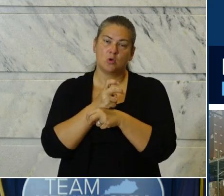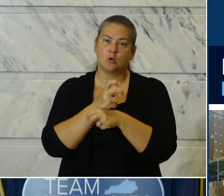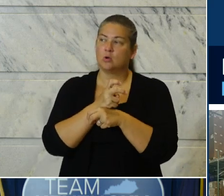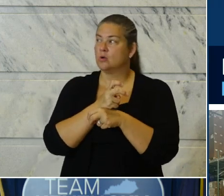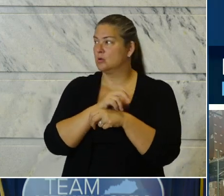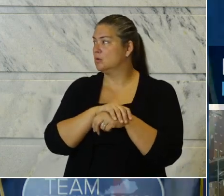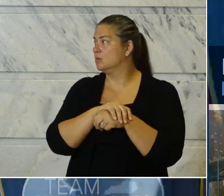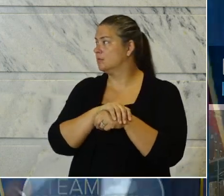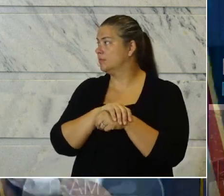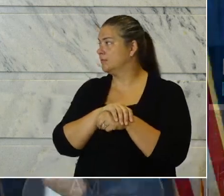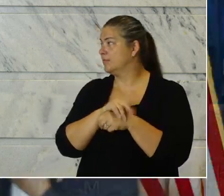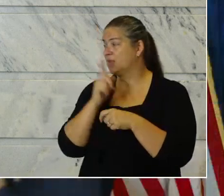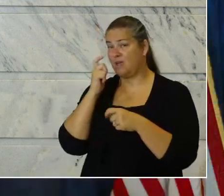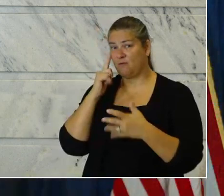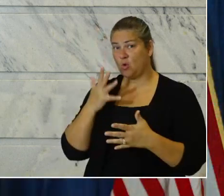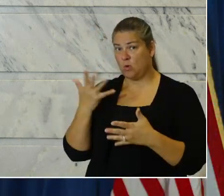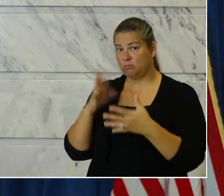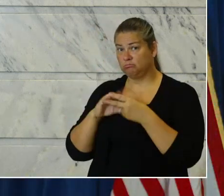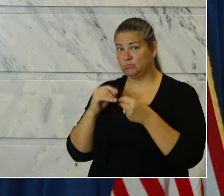very much.